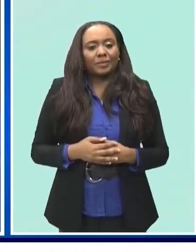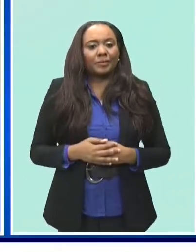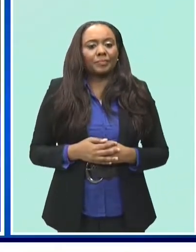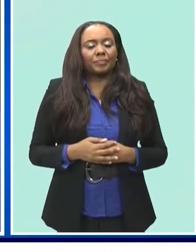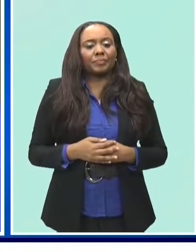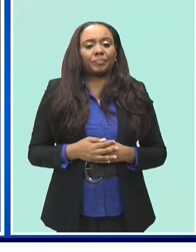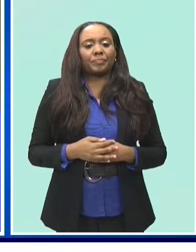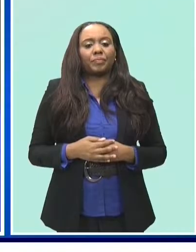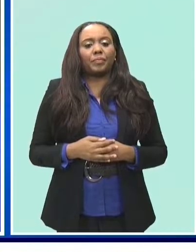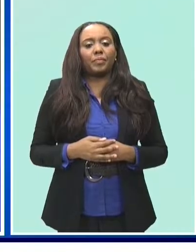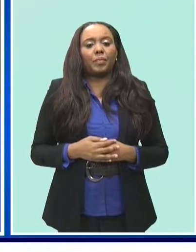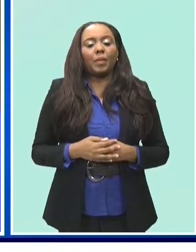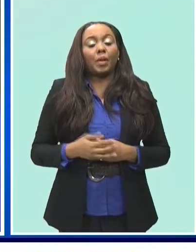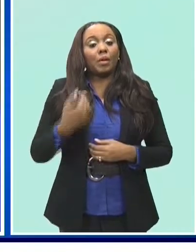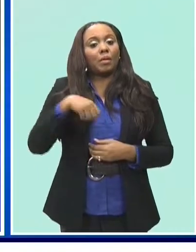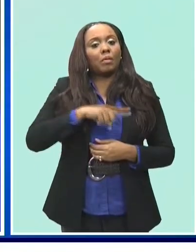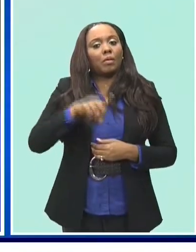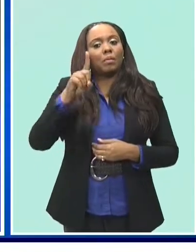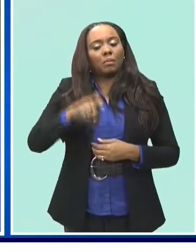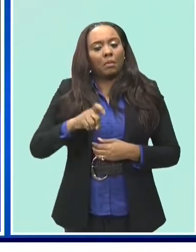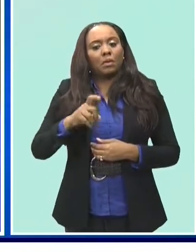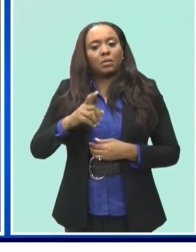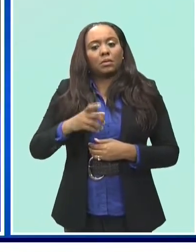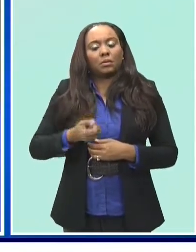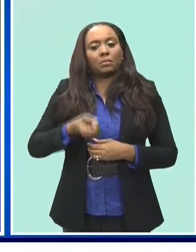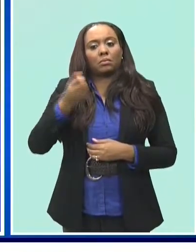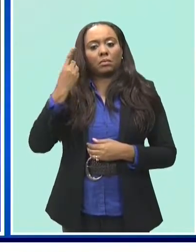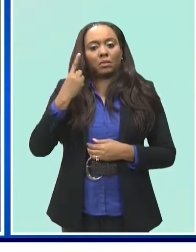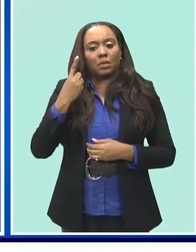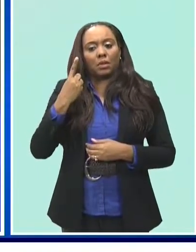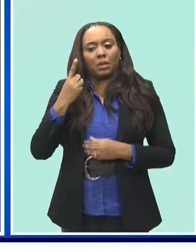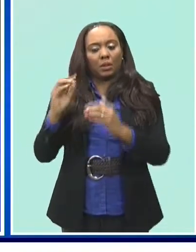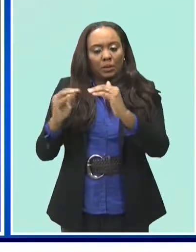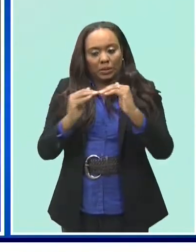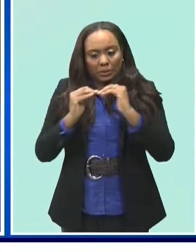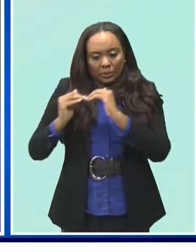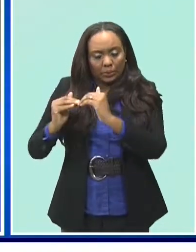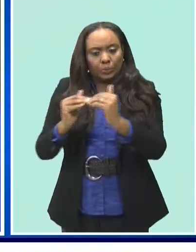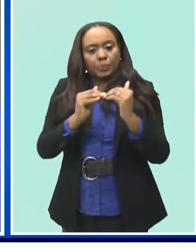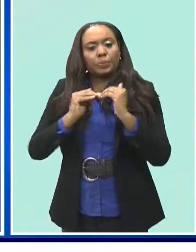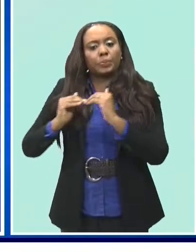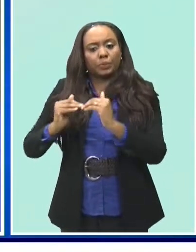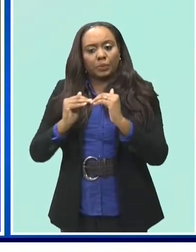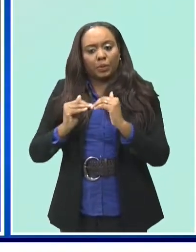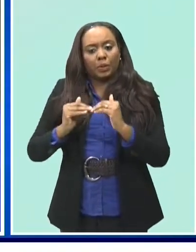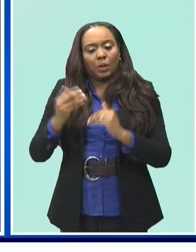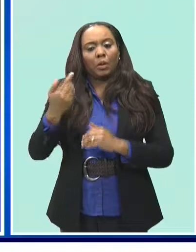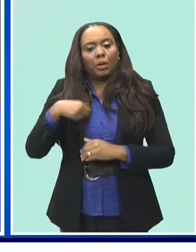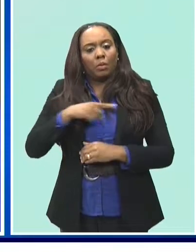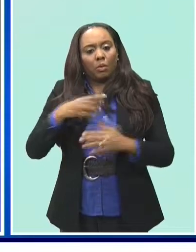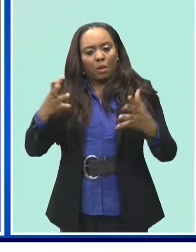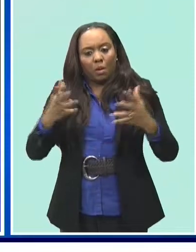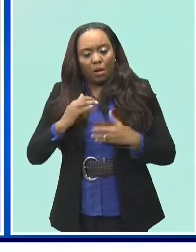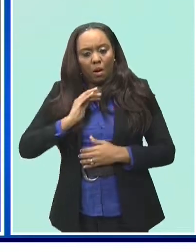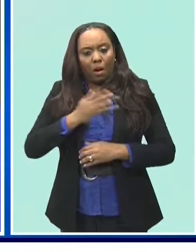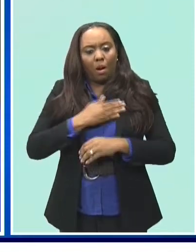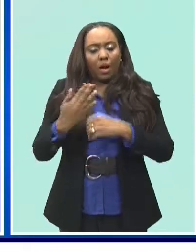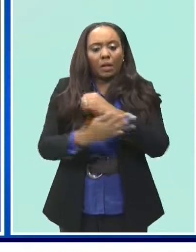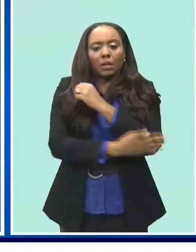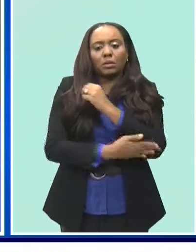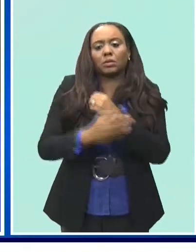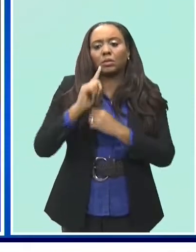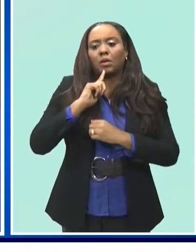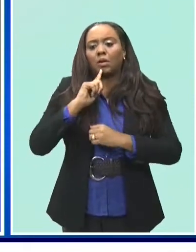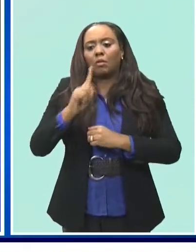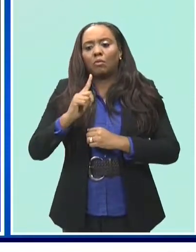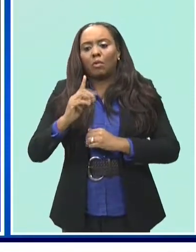naive in appreciating that the head start given the developed world to build their countries and to build out